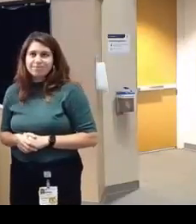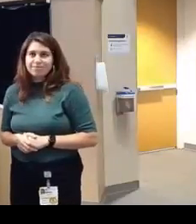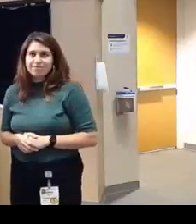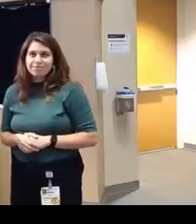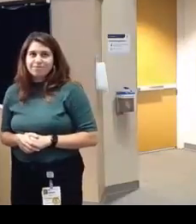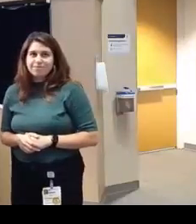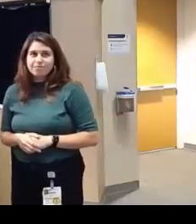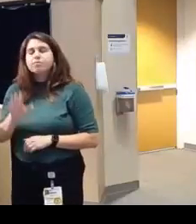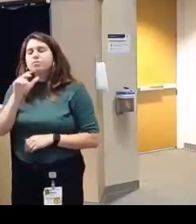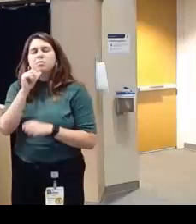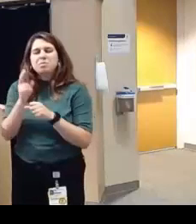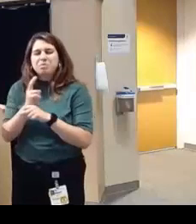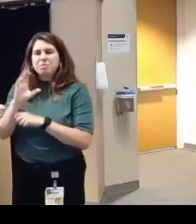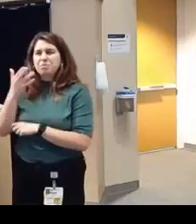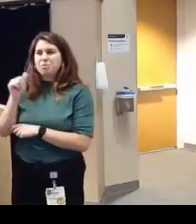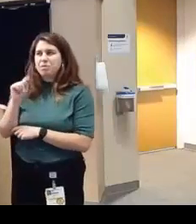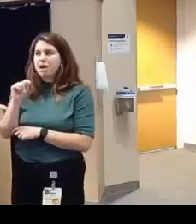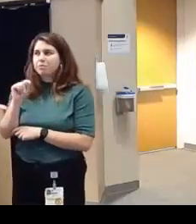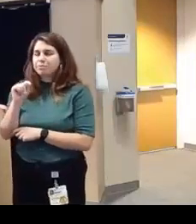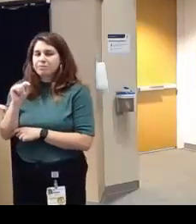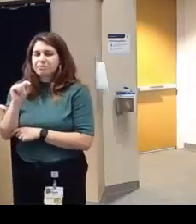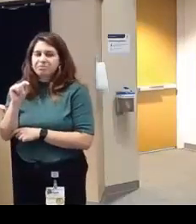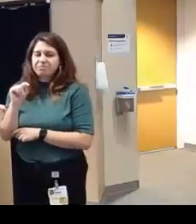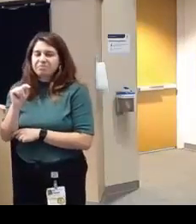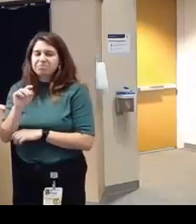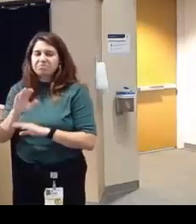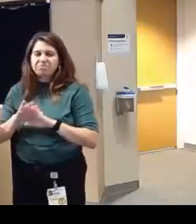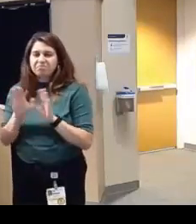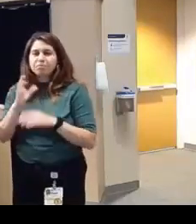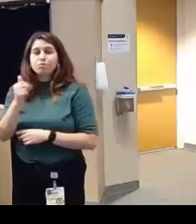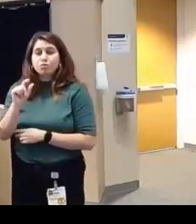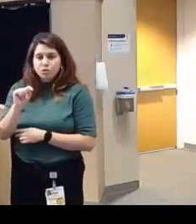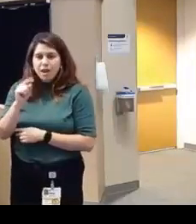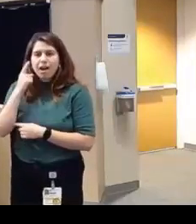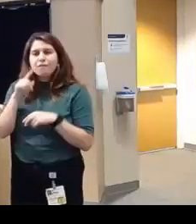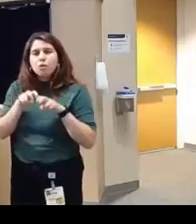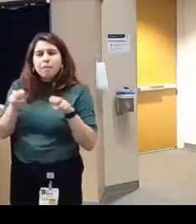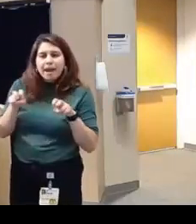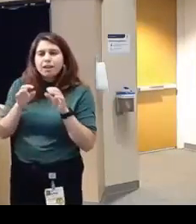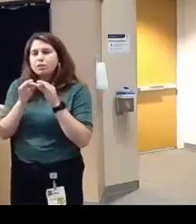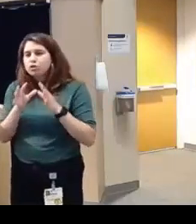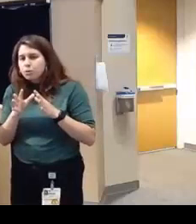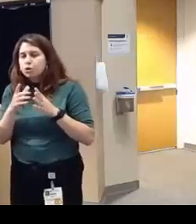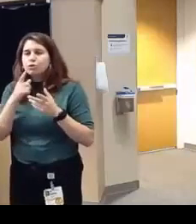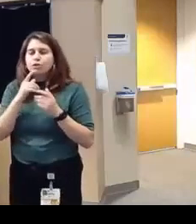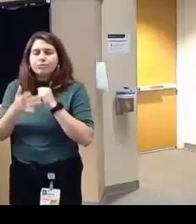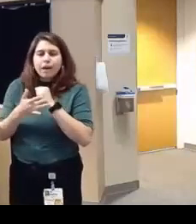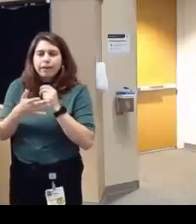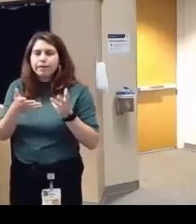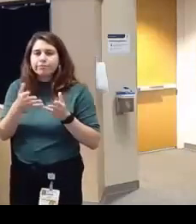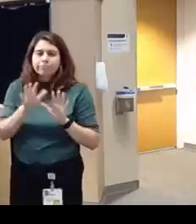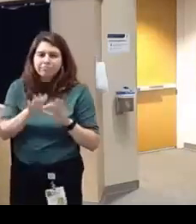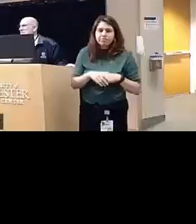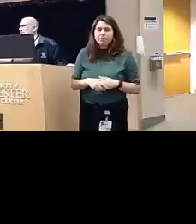but don't use the chat box. That's really reserved for the panel and interpreters, et cetera, who are